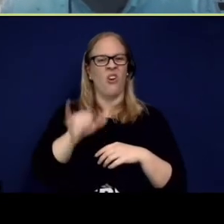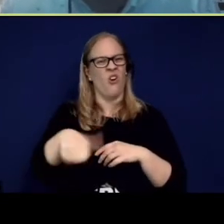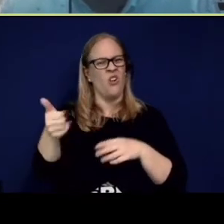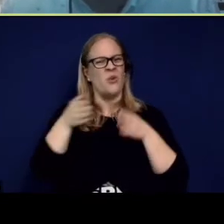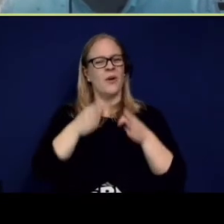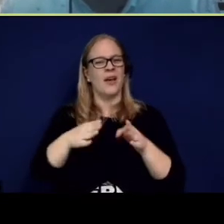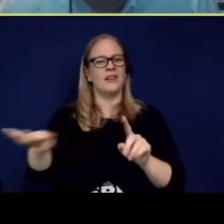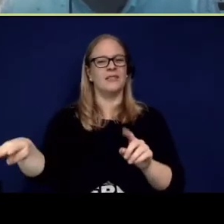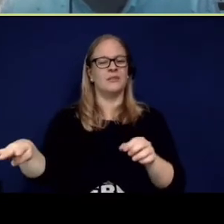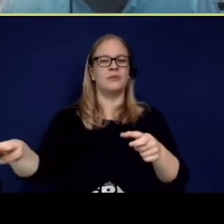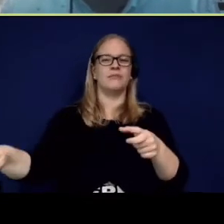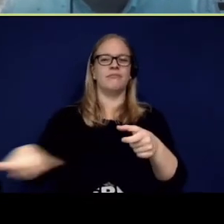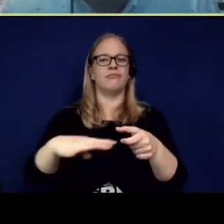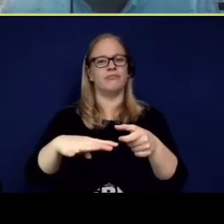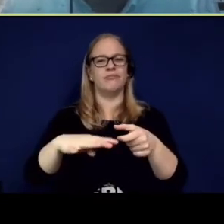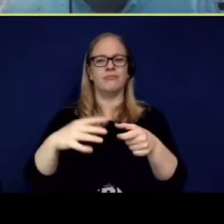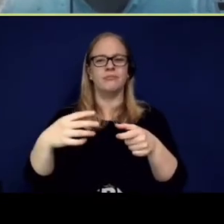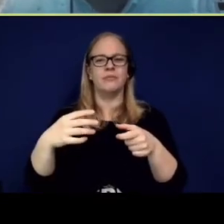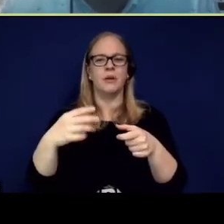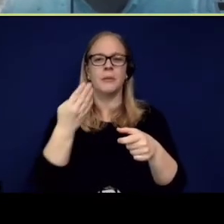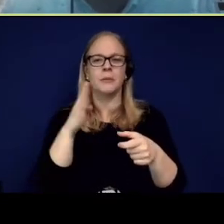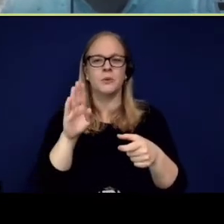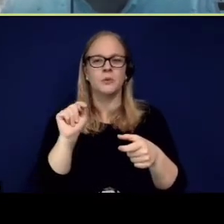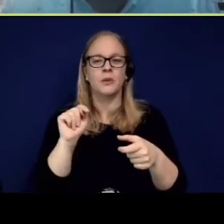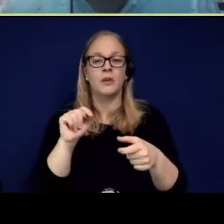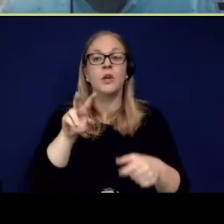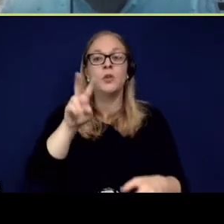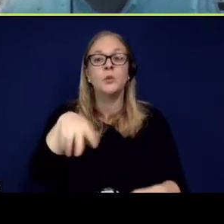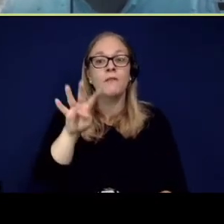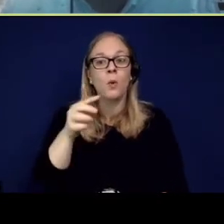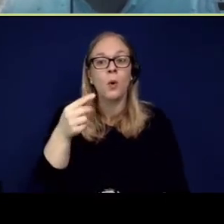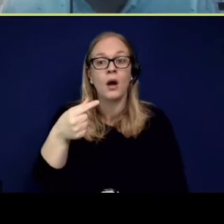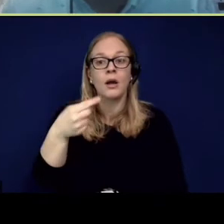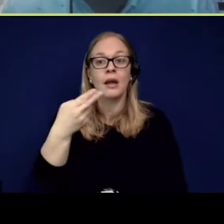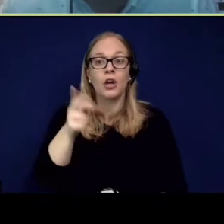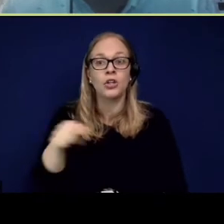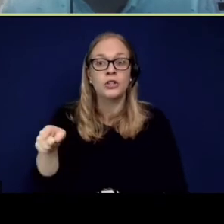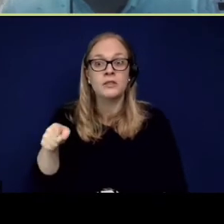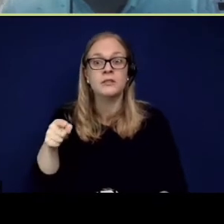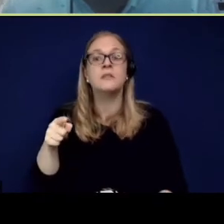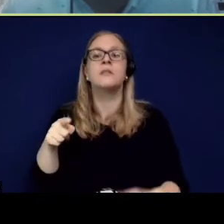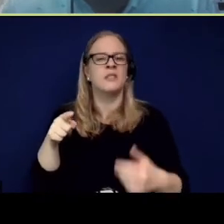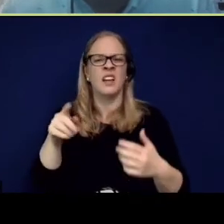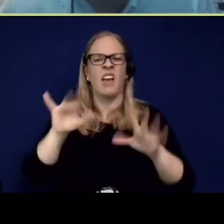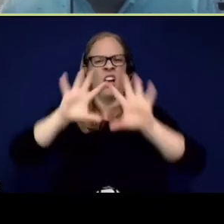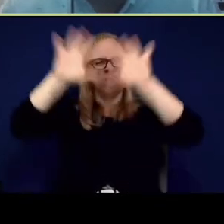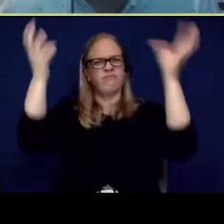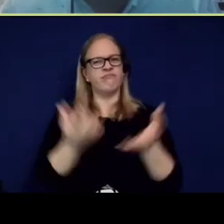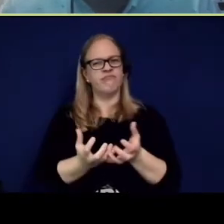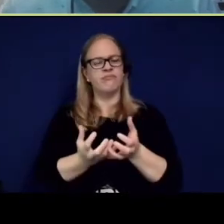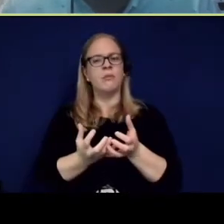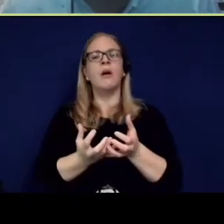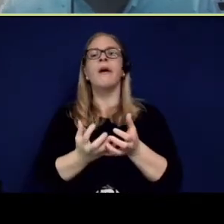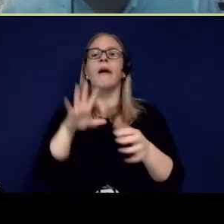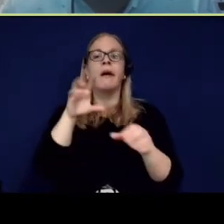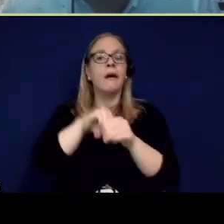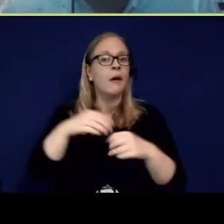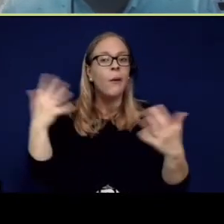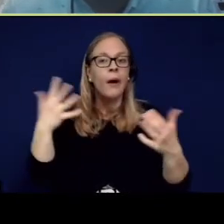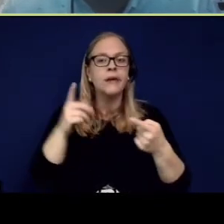a subcategory of that. Wi-Fi is a subcategory in the 2.4 gigahertz.